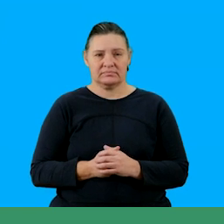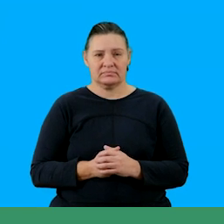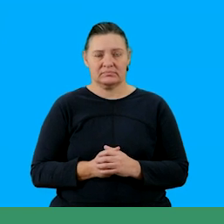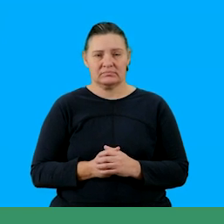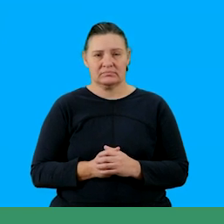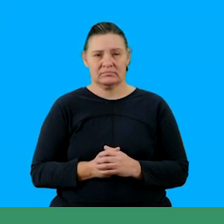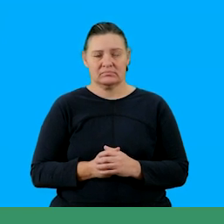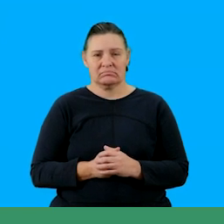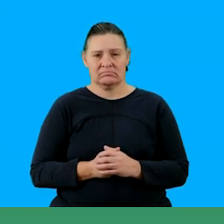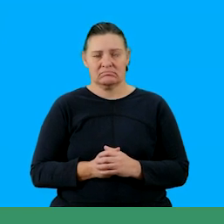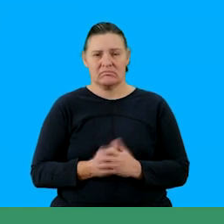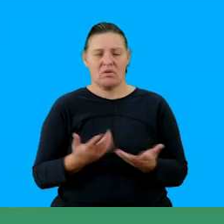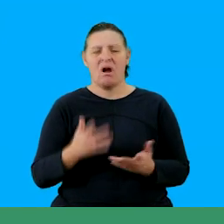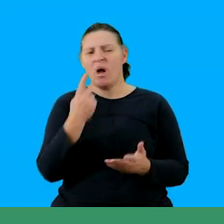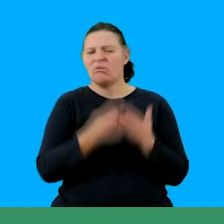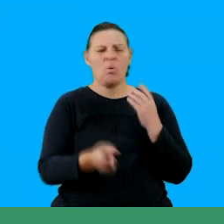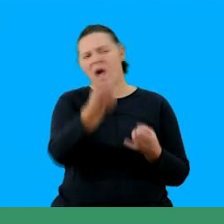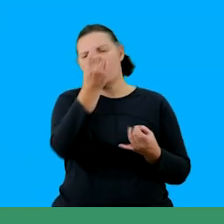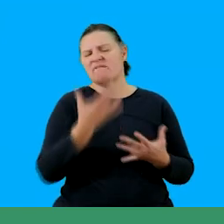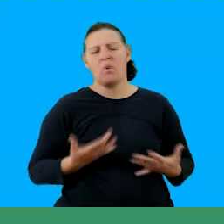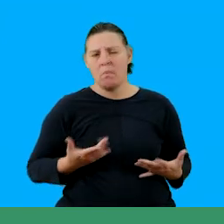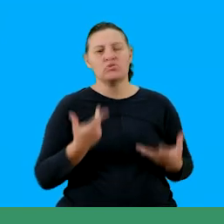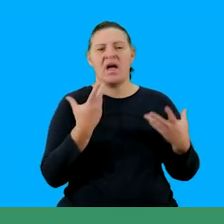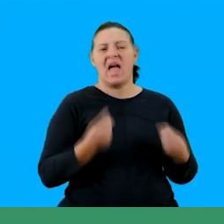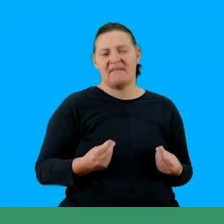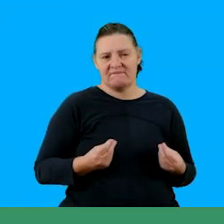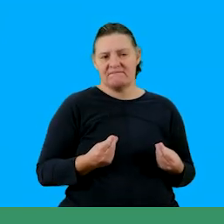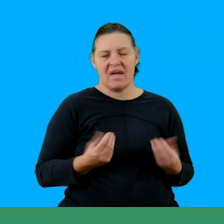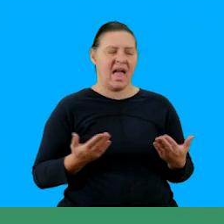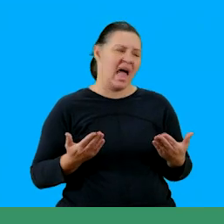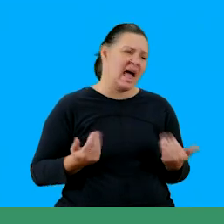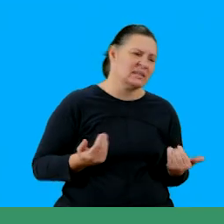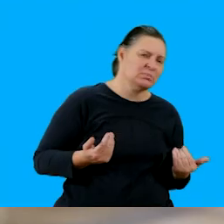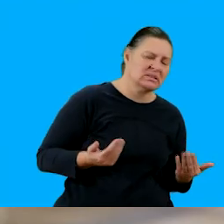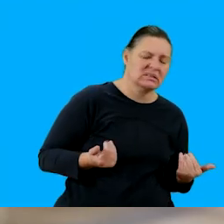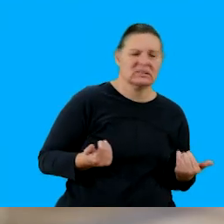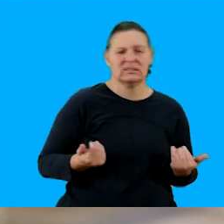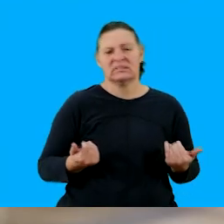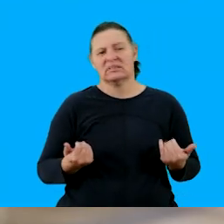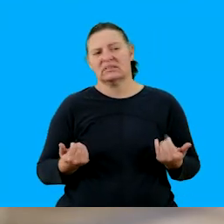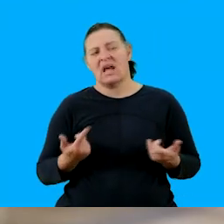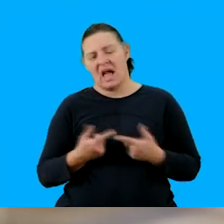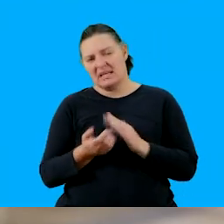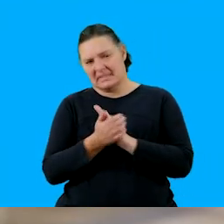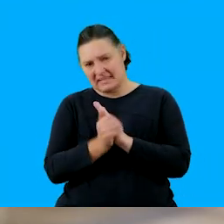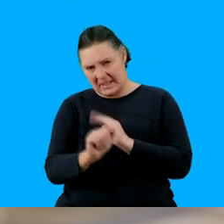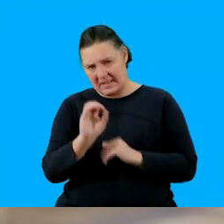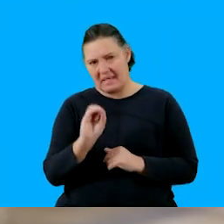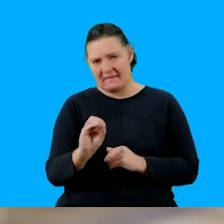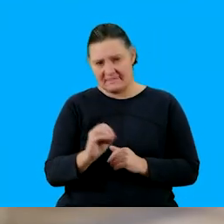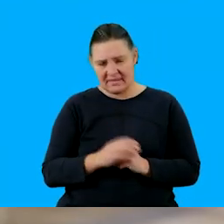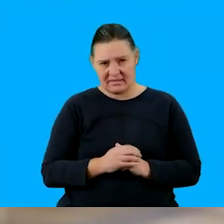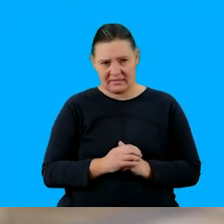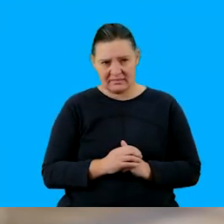this sentence alone, it simply tells us that she has expertise and